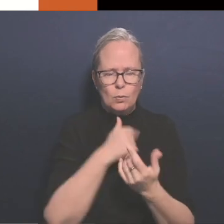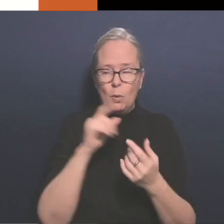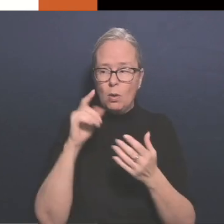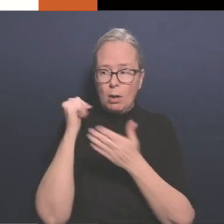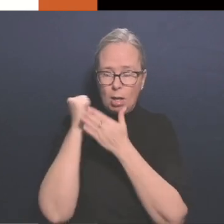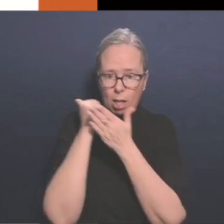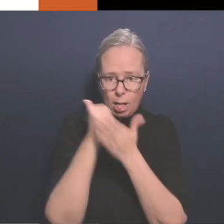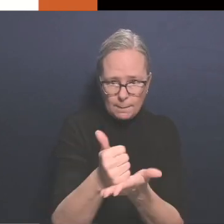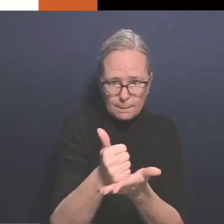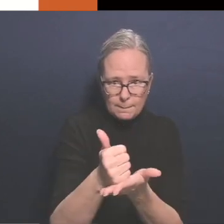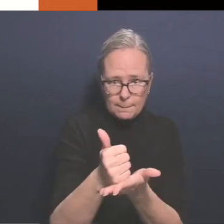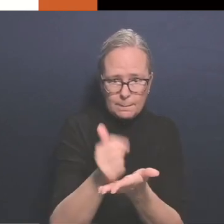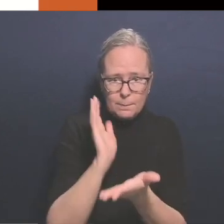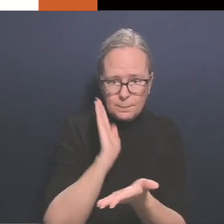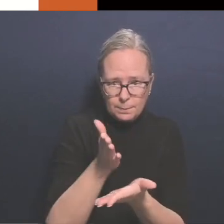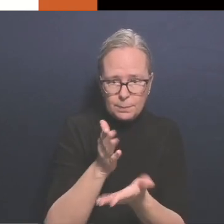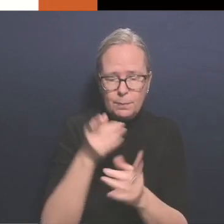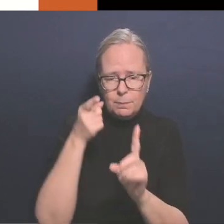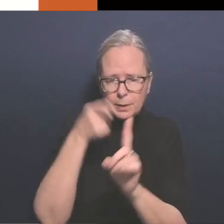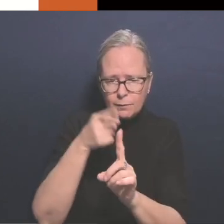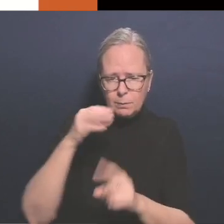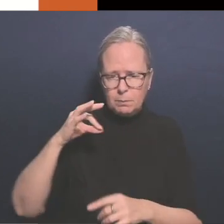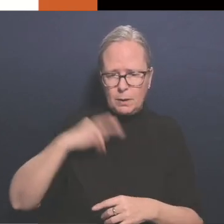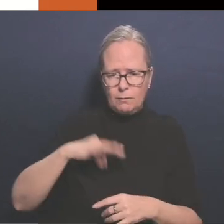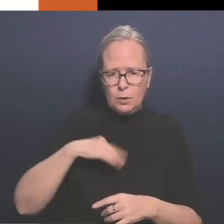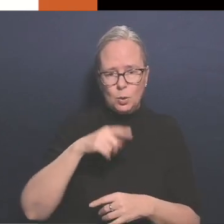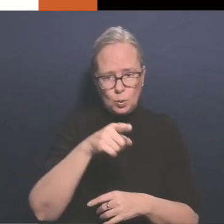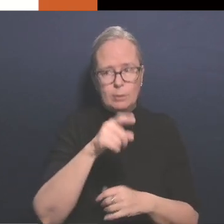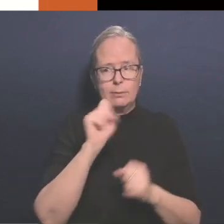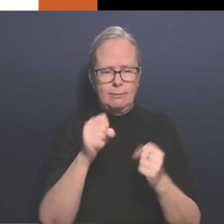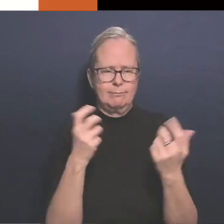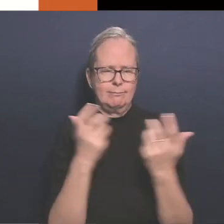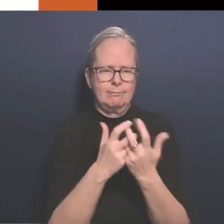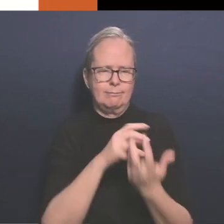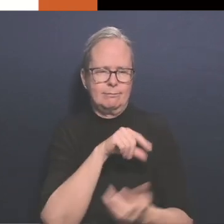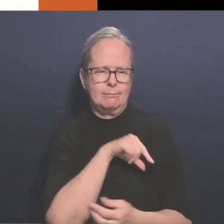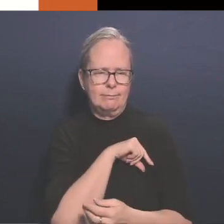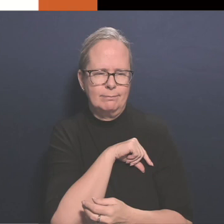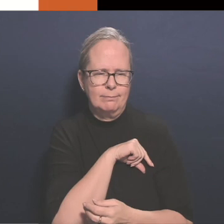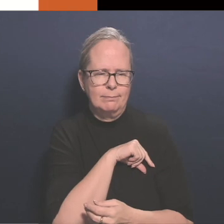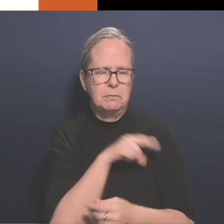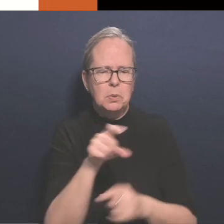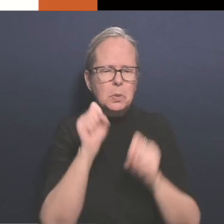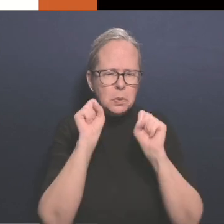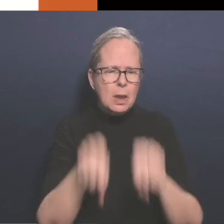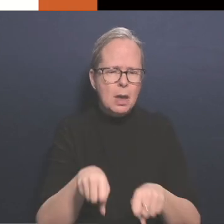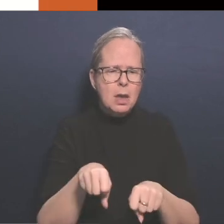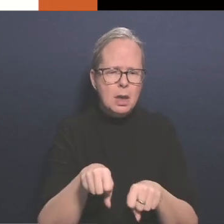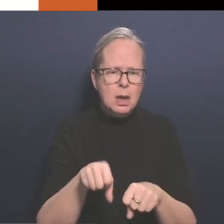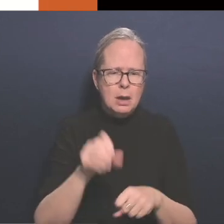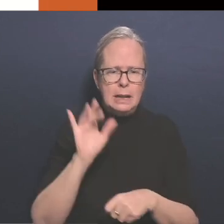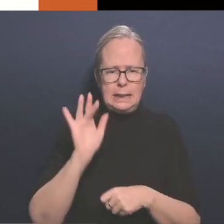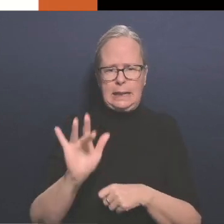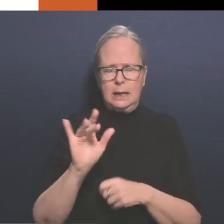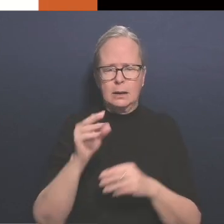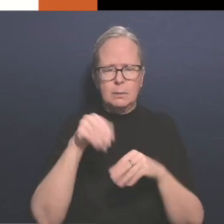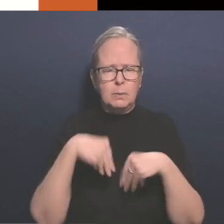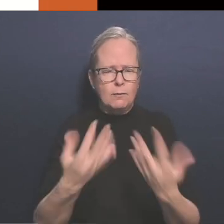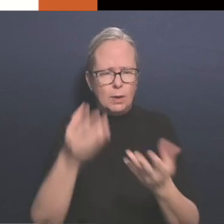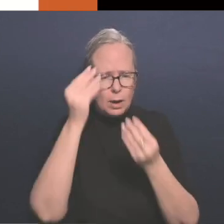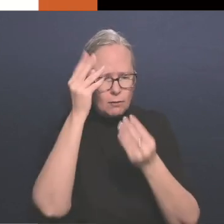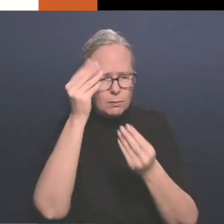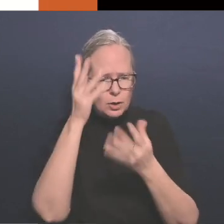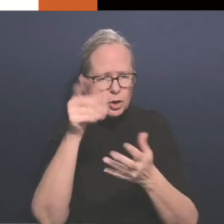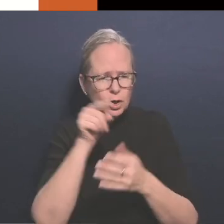or anything you think would be good to include, or any other features, please do contact us at the